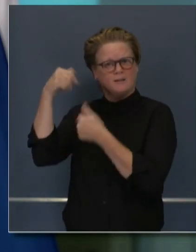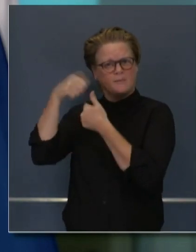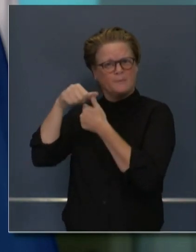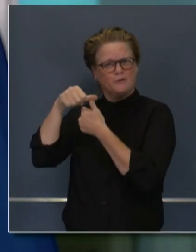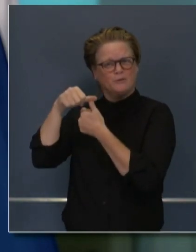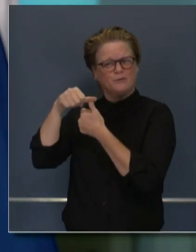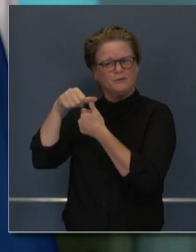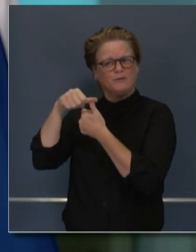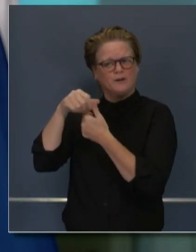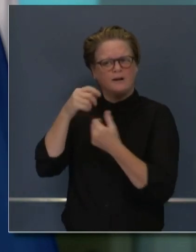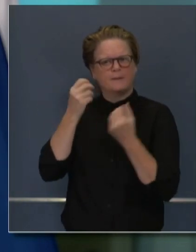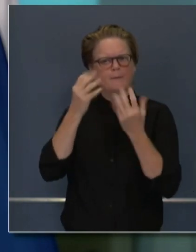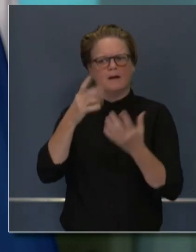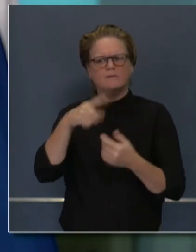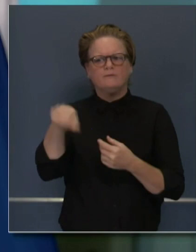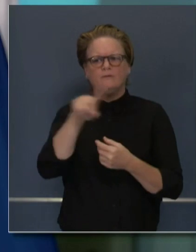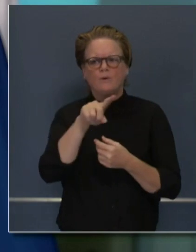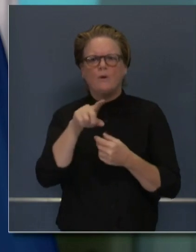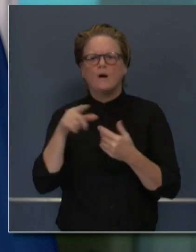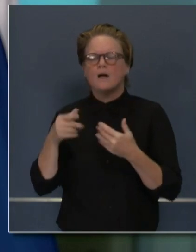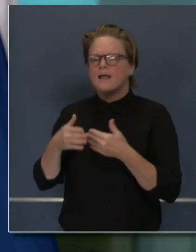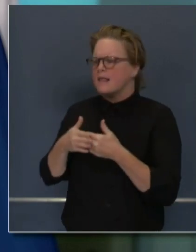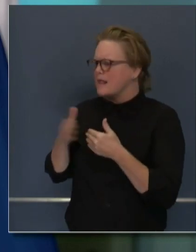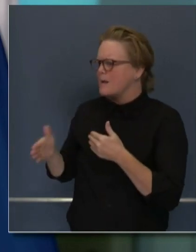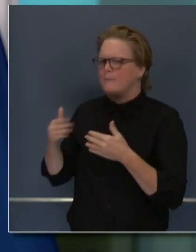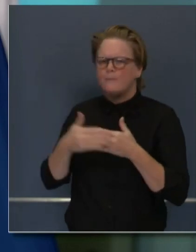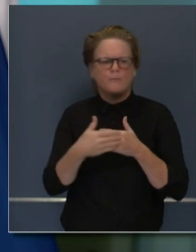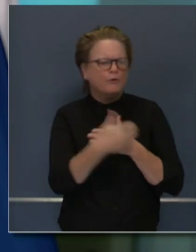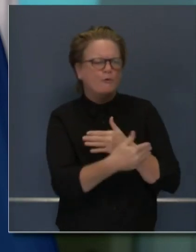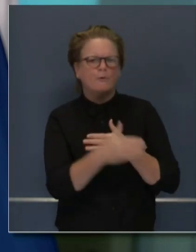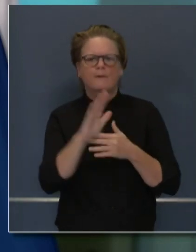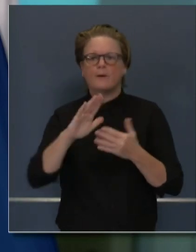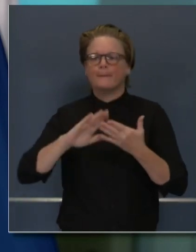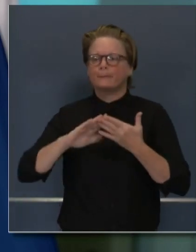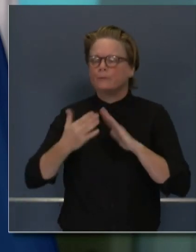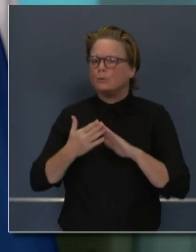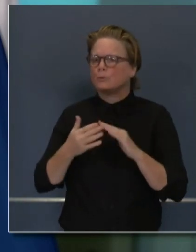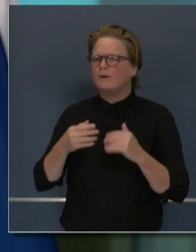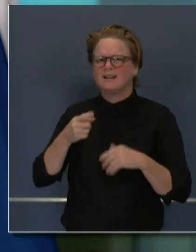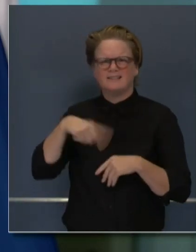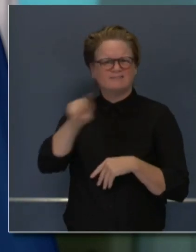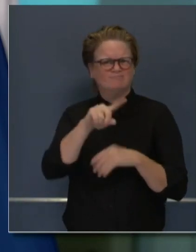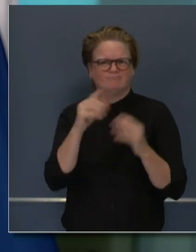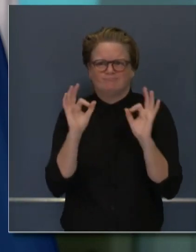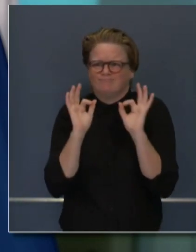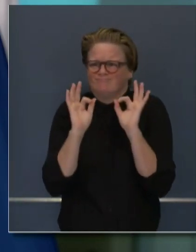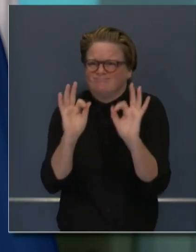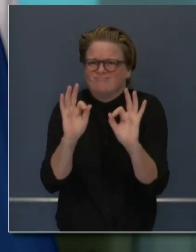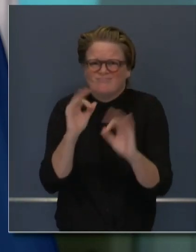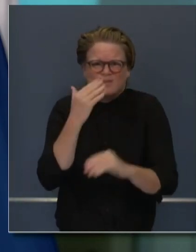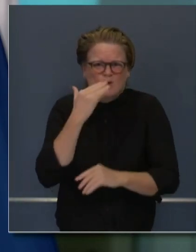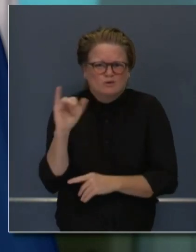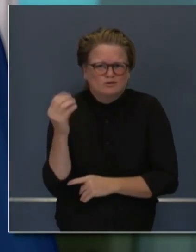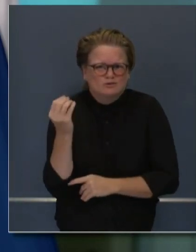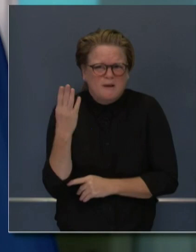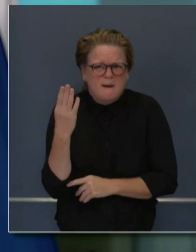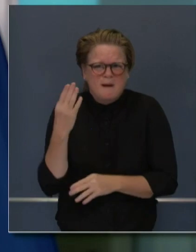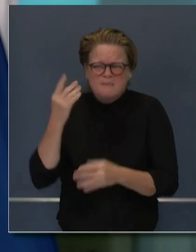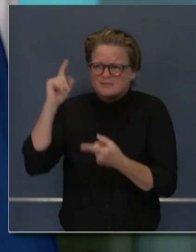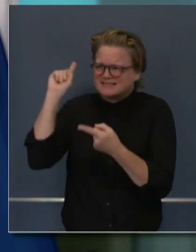your neighbors and communities, did a tremendous job to get transmission down. And all of those